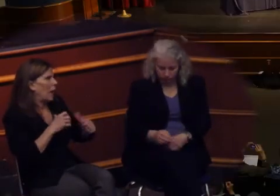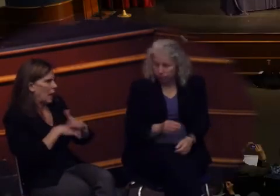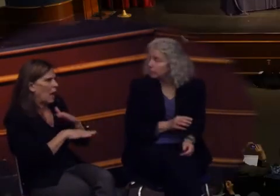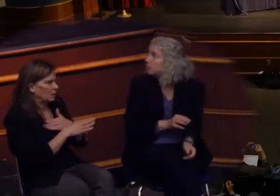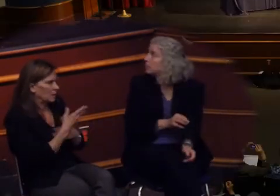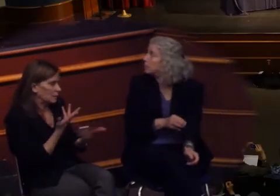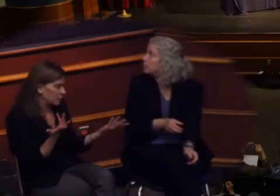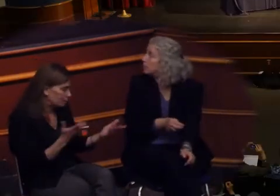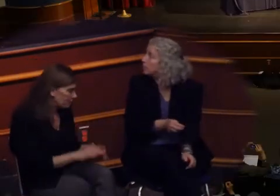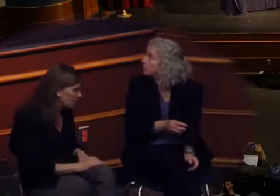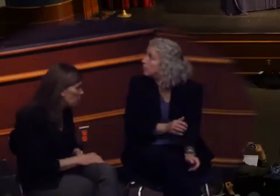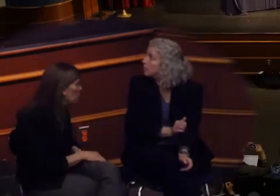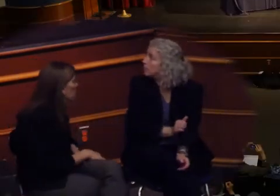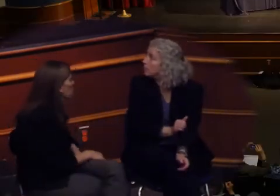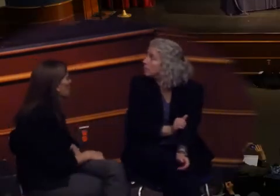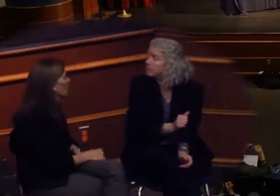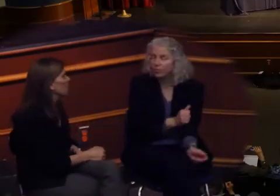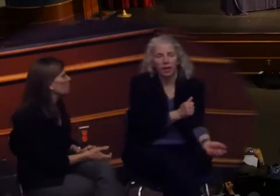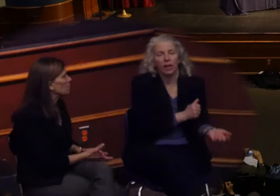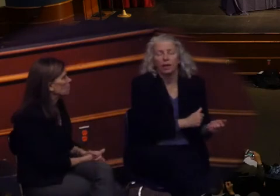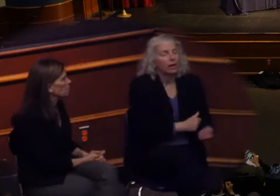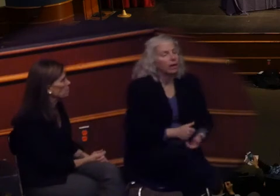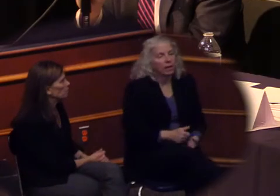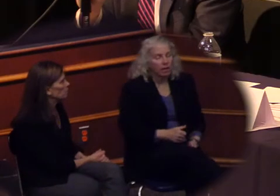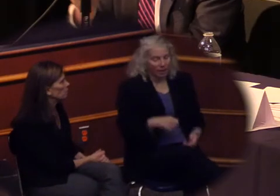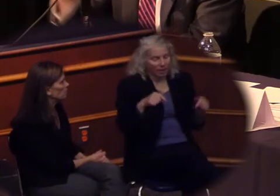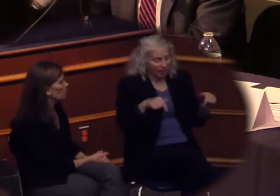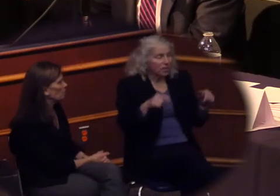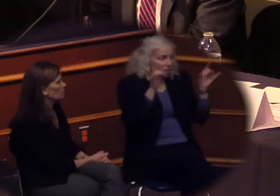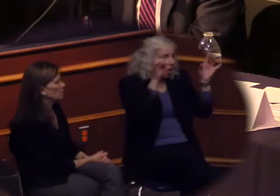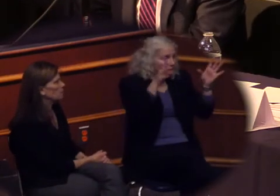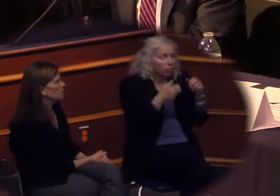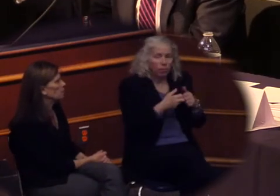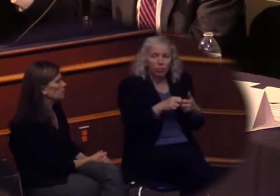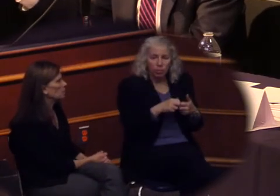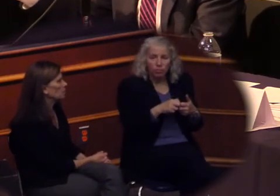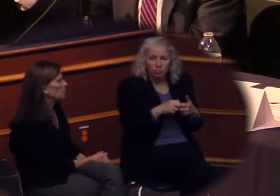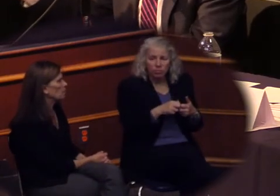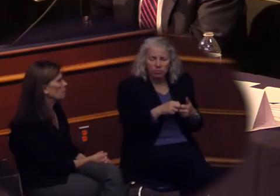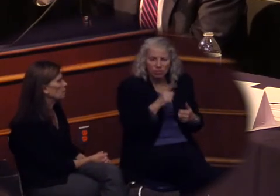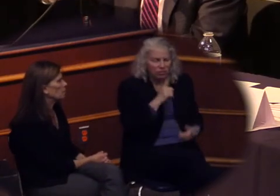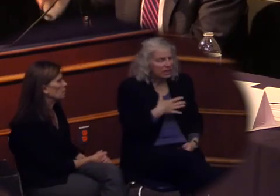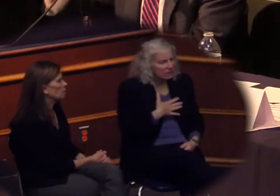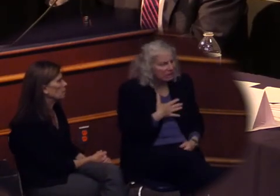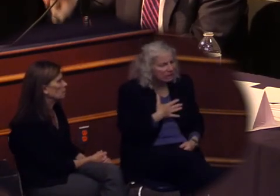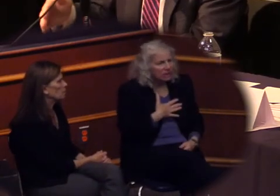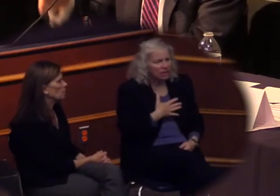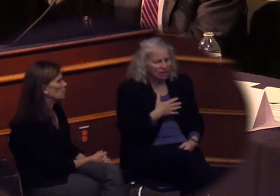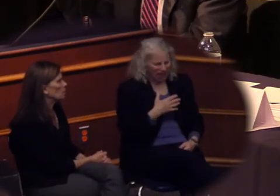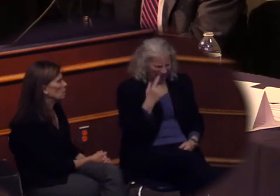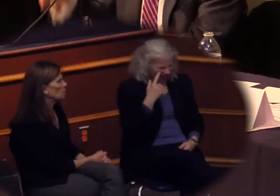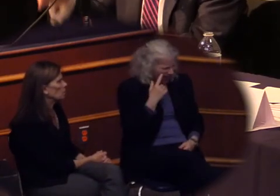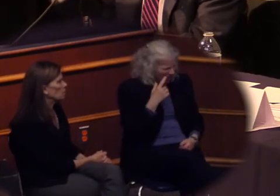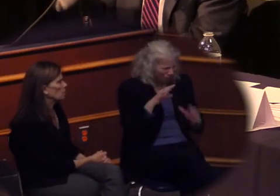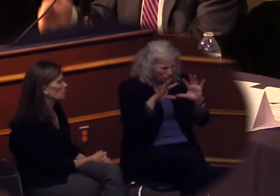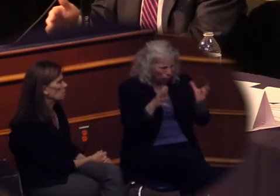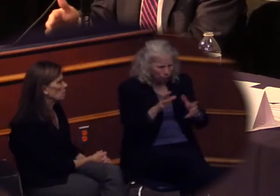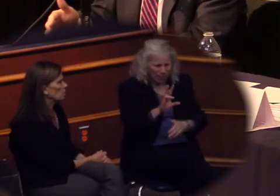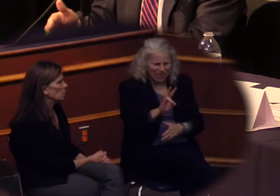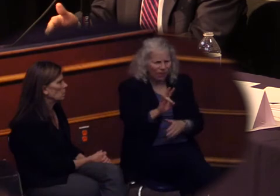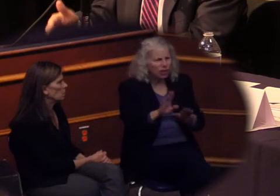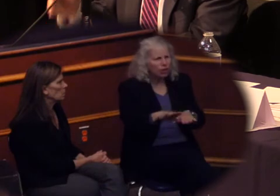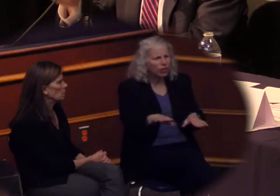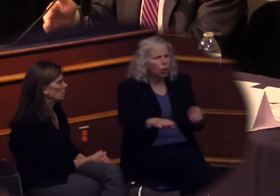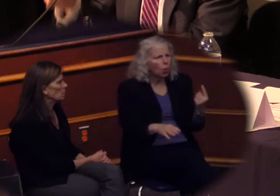So this is a tragic problem. And I think I read somewhere that one in seven children in Massachusetts